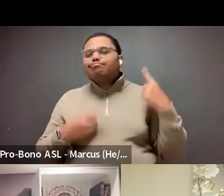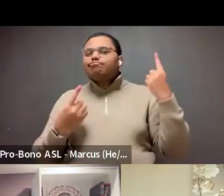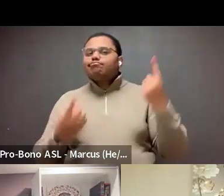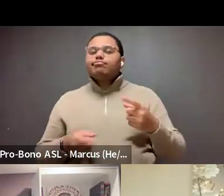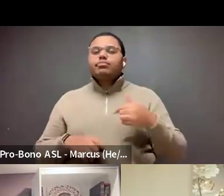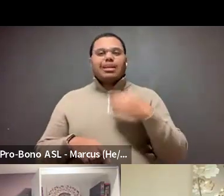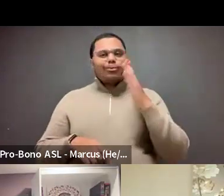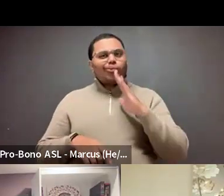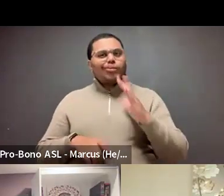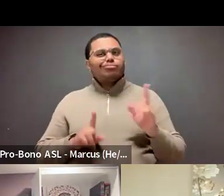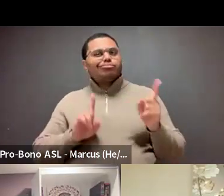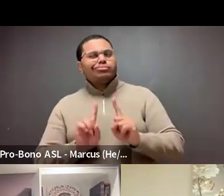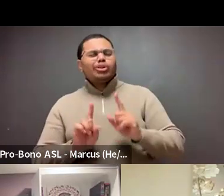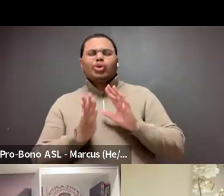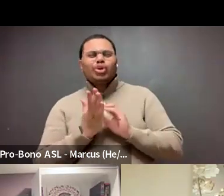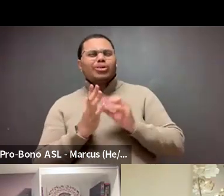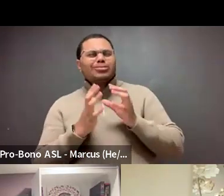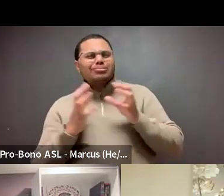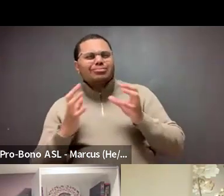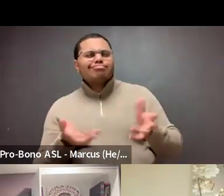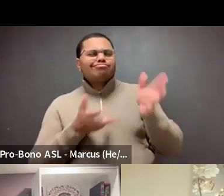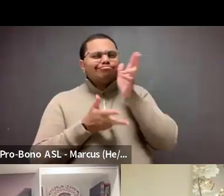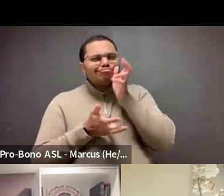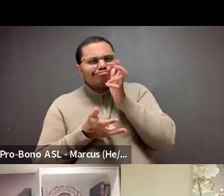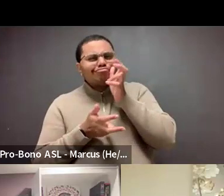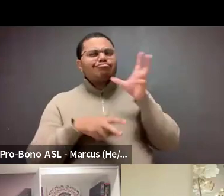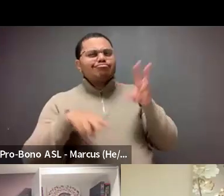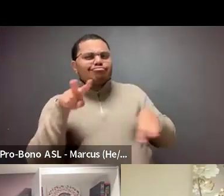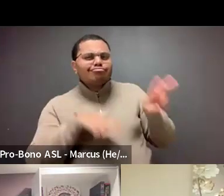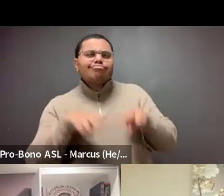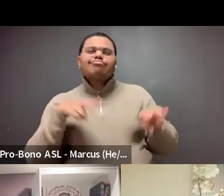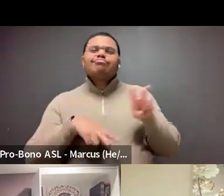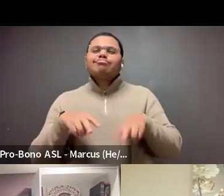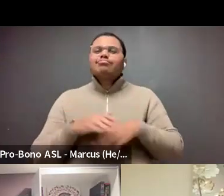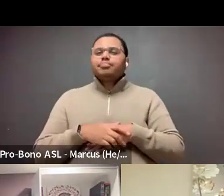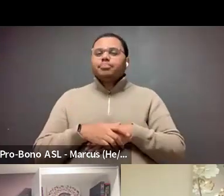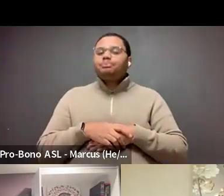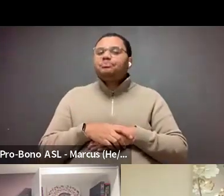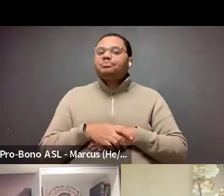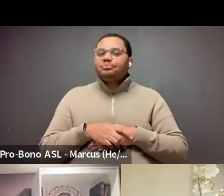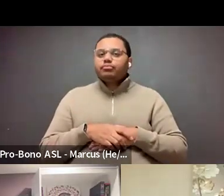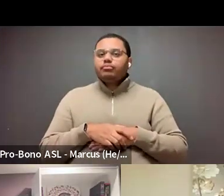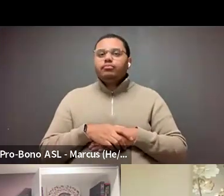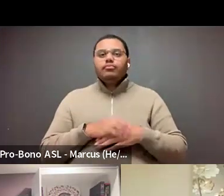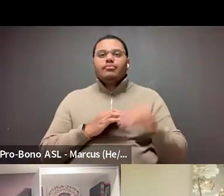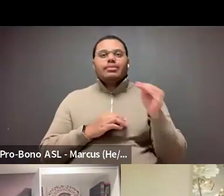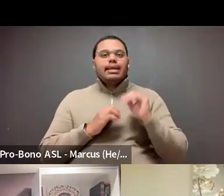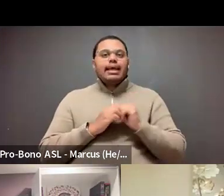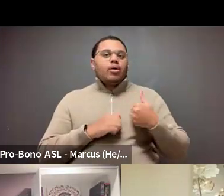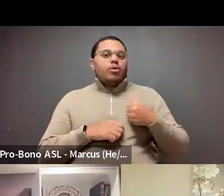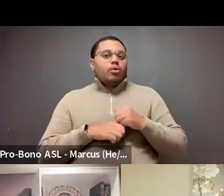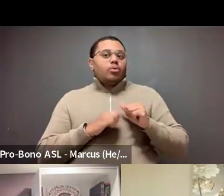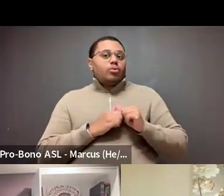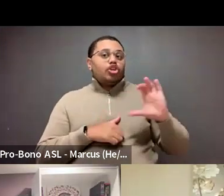shadow someone. You learn so much just by listening and observing, right? Yeah. Oh, how are we with the chat box